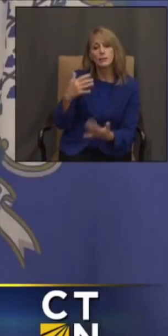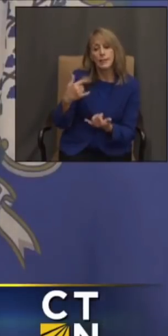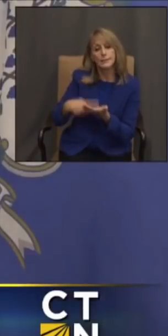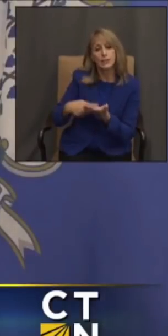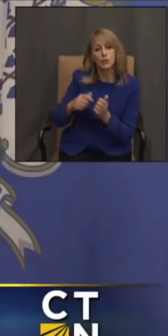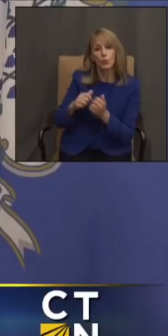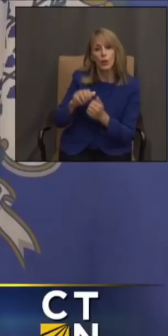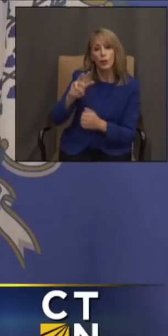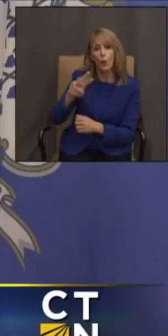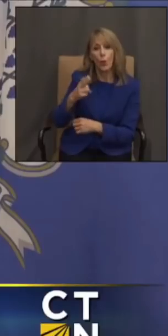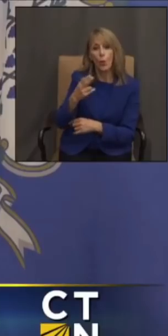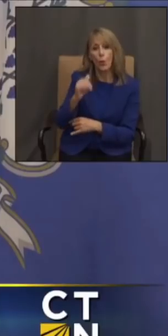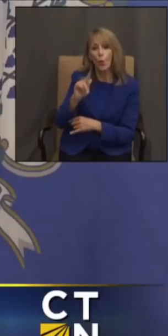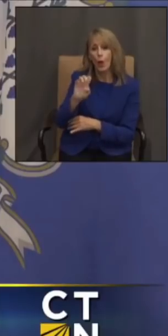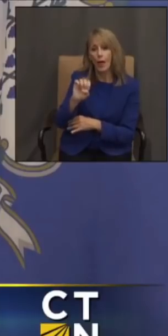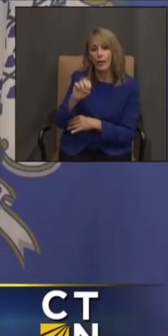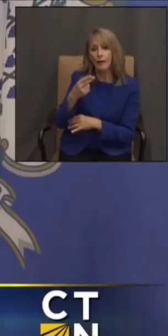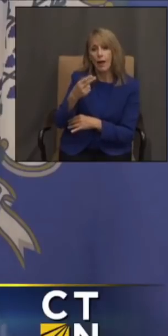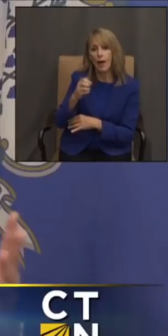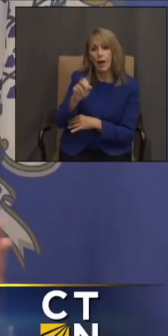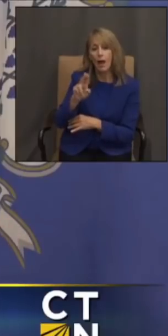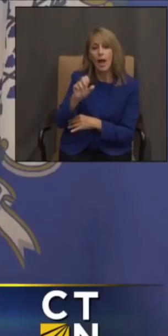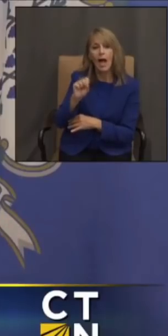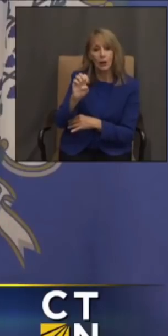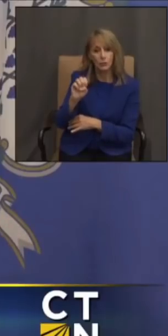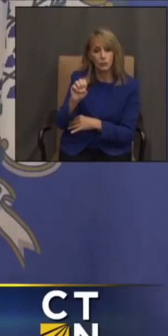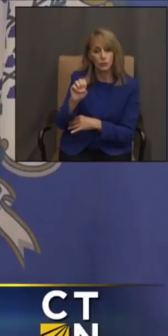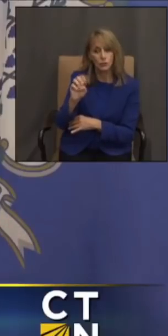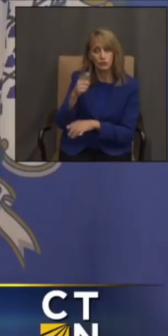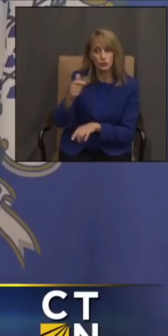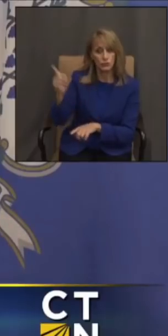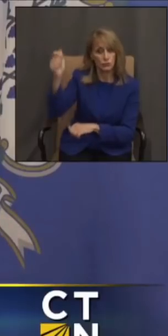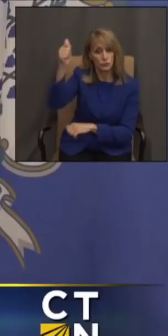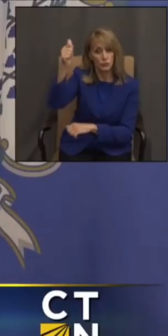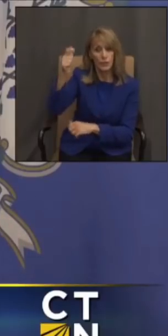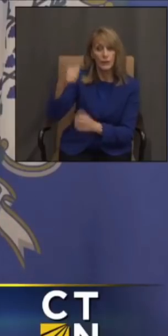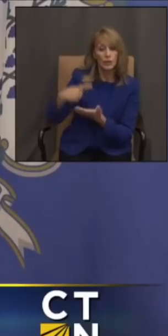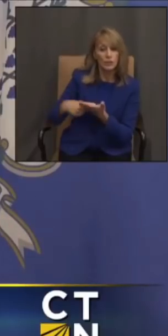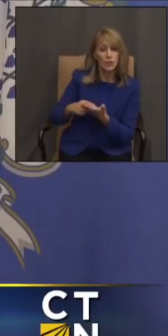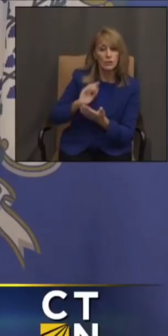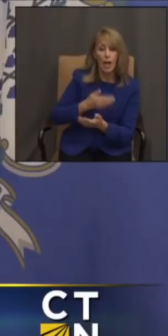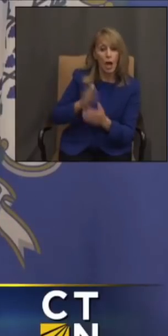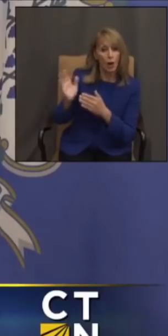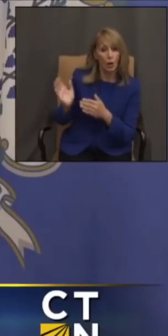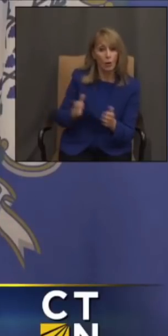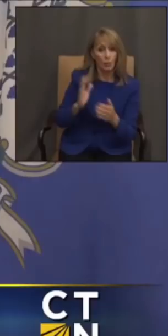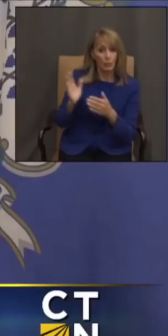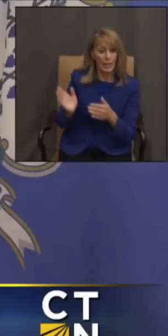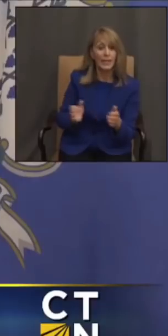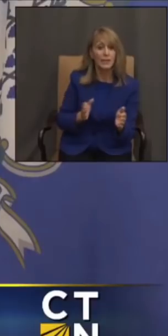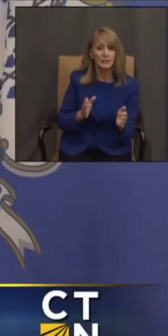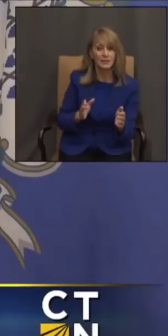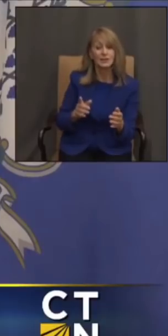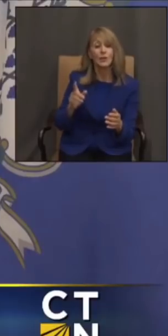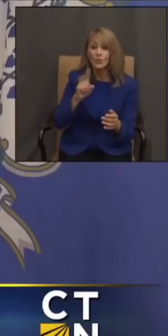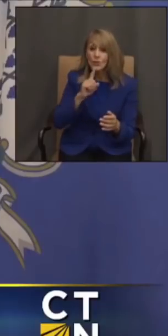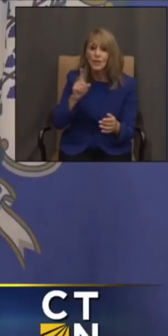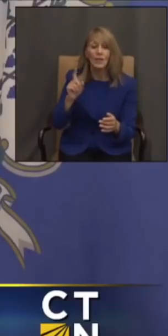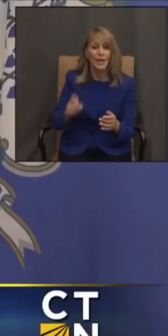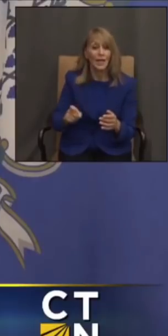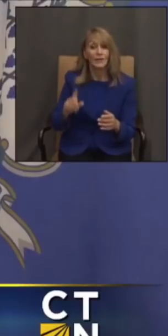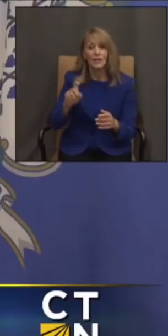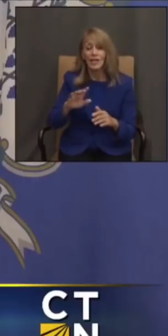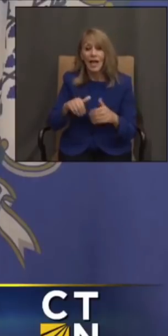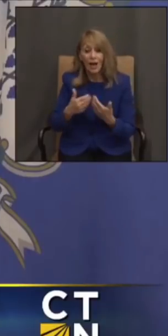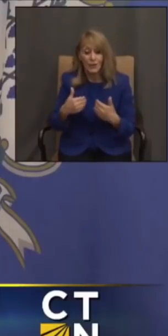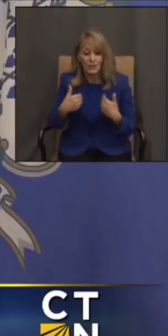House as recently as last night, talking through some of our potential plans if they had a real need with these young kids, how we